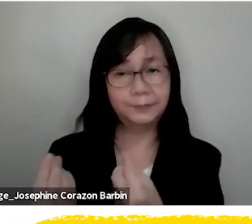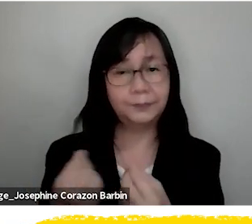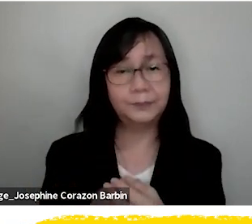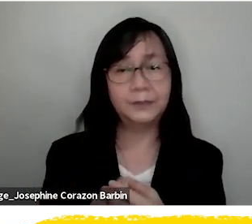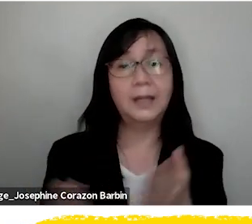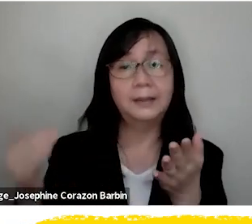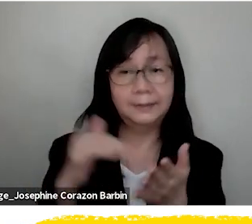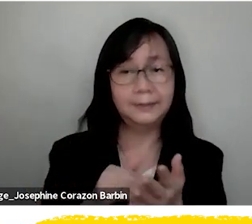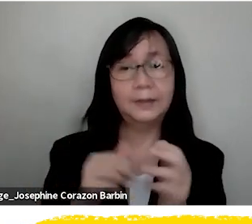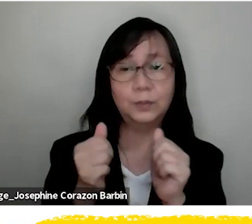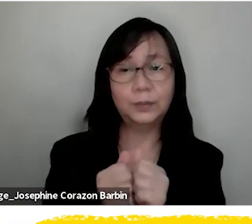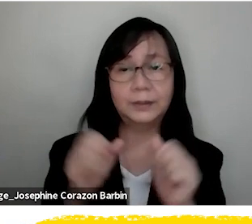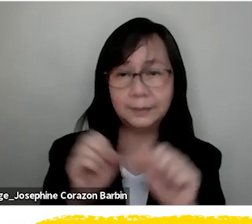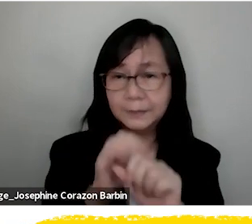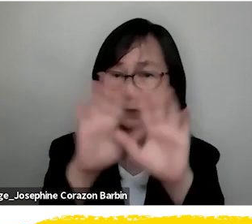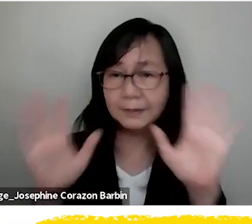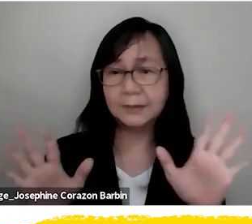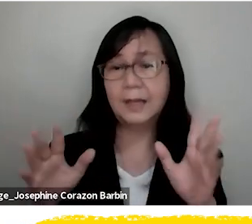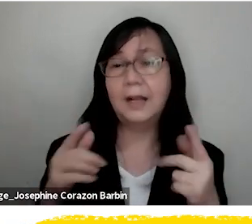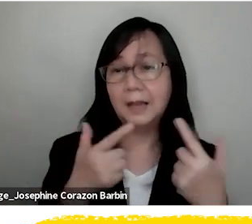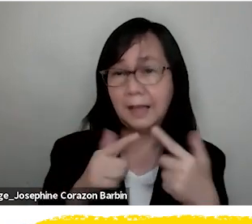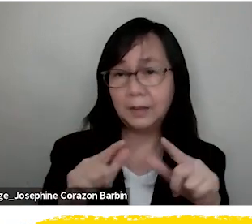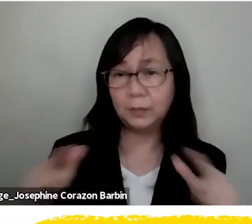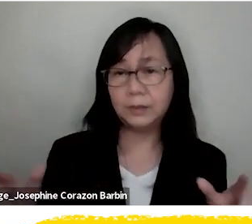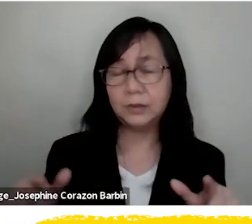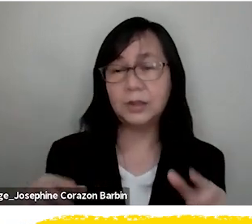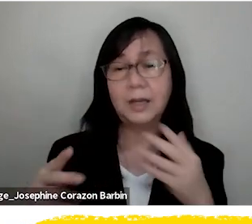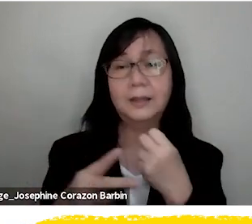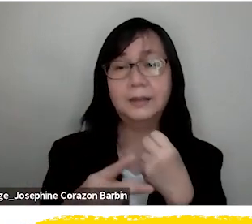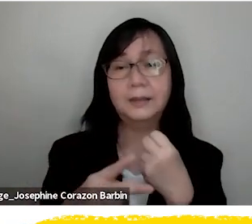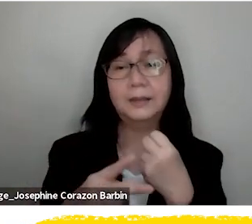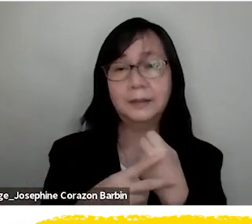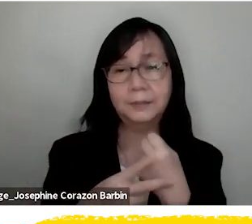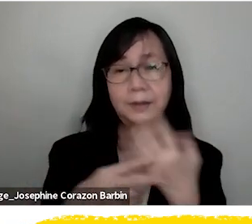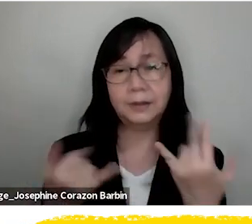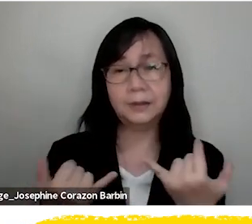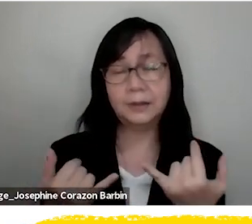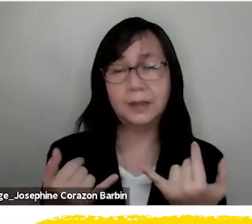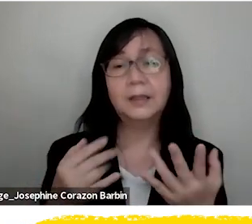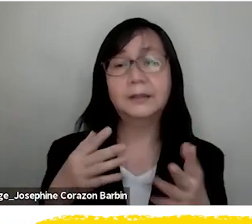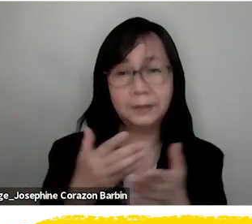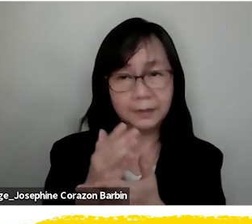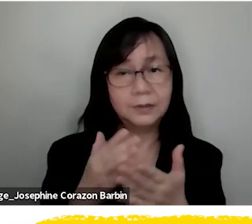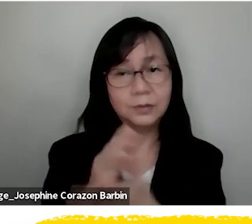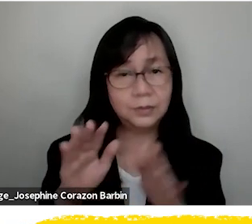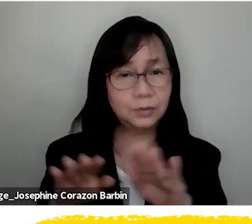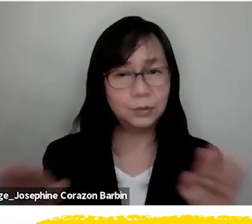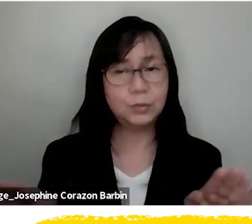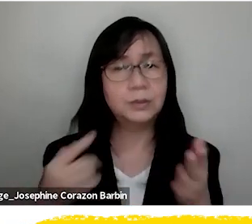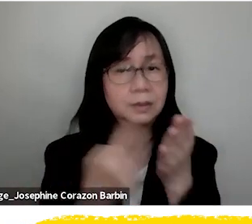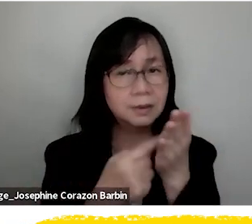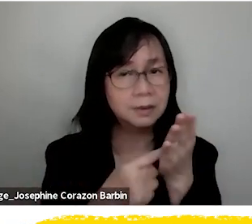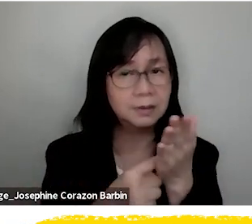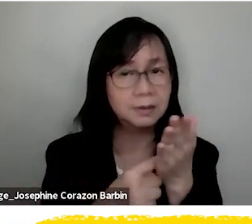with explicit language, giving the right to children to